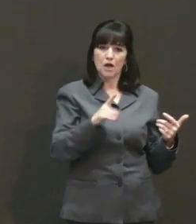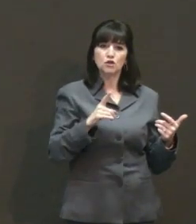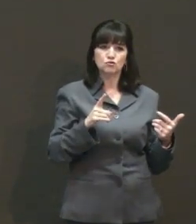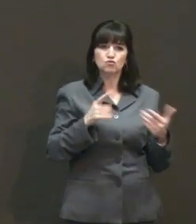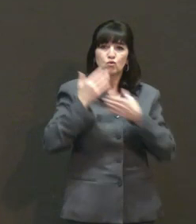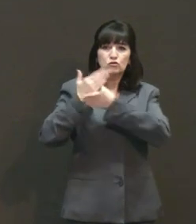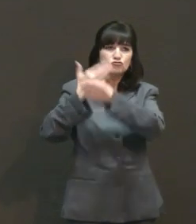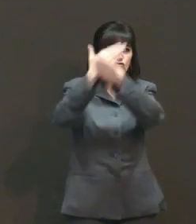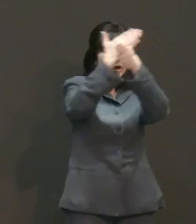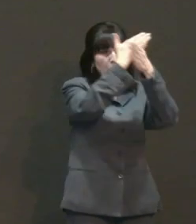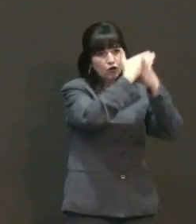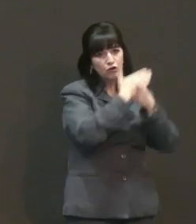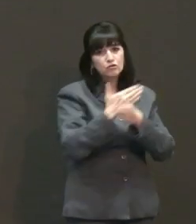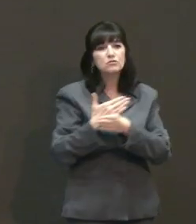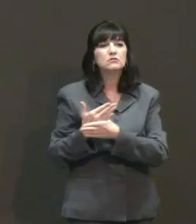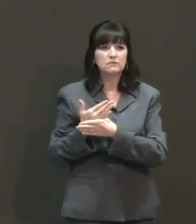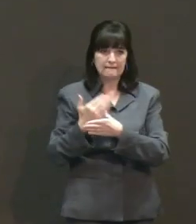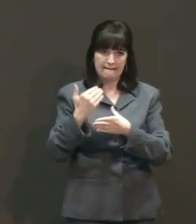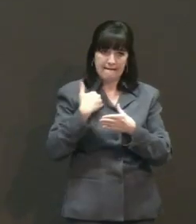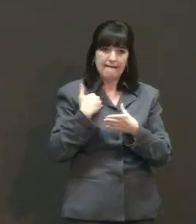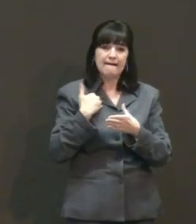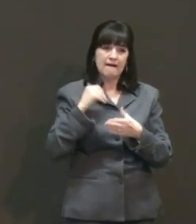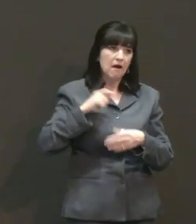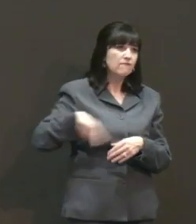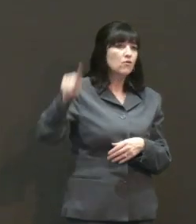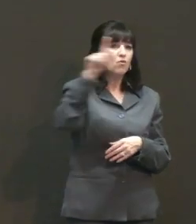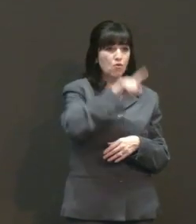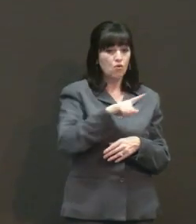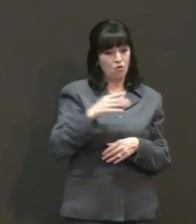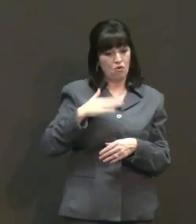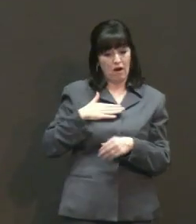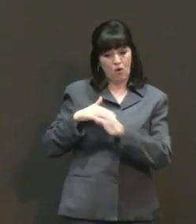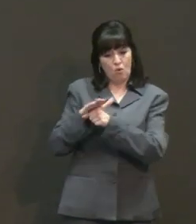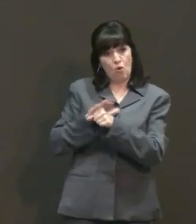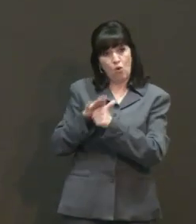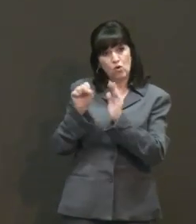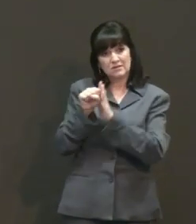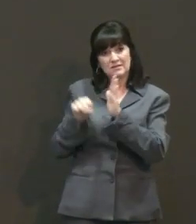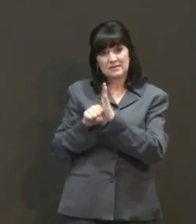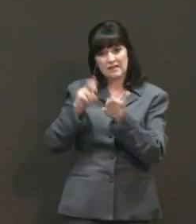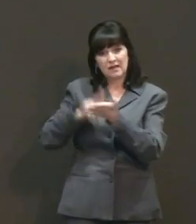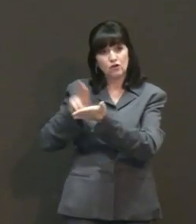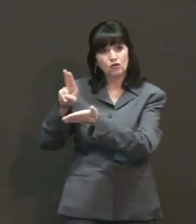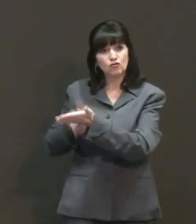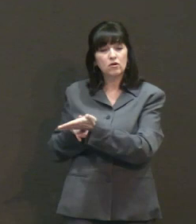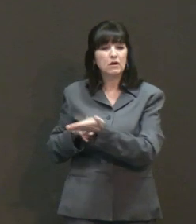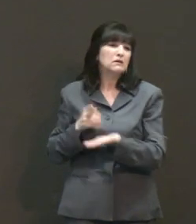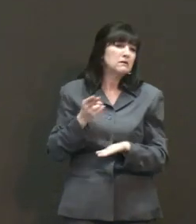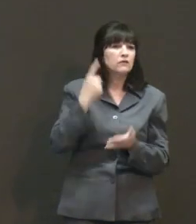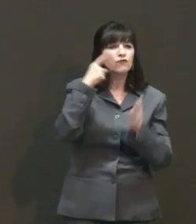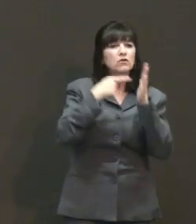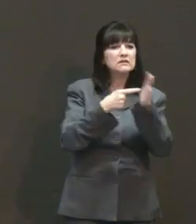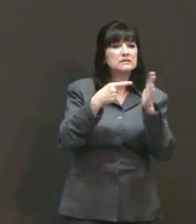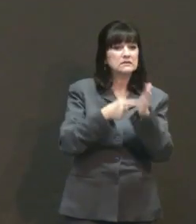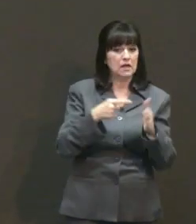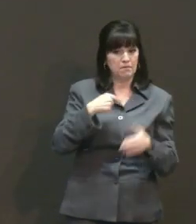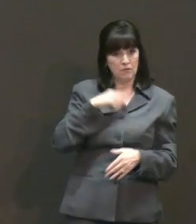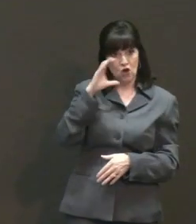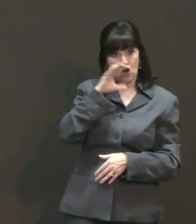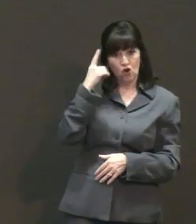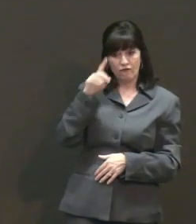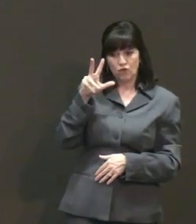go out and try and execute any contracts they can to order it as well, because if we're looking for 300,000 or $1 million of something, they might